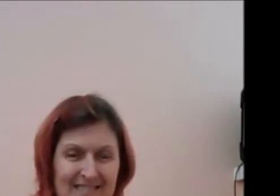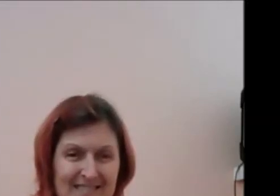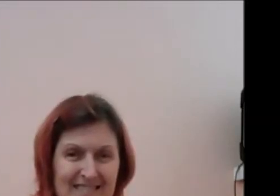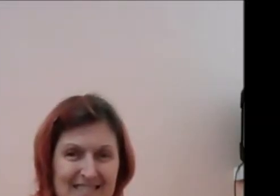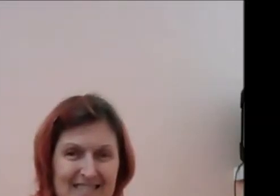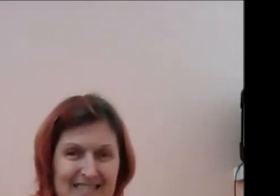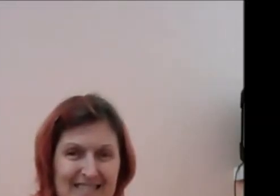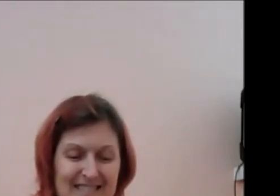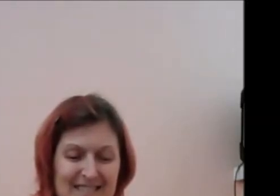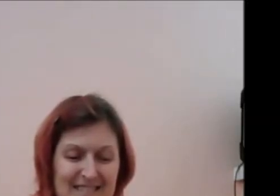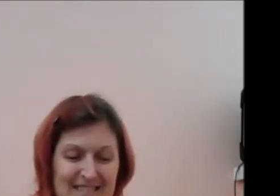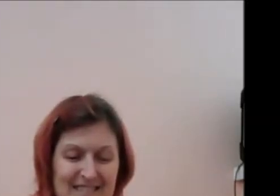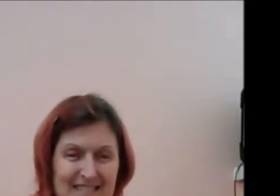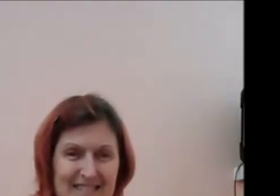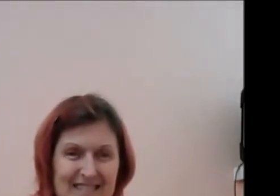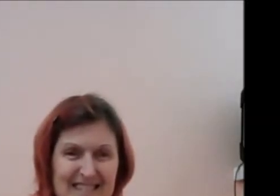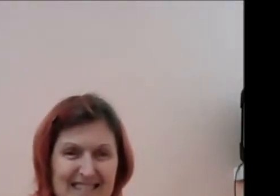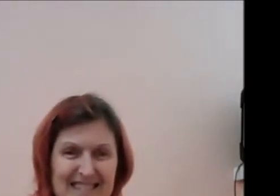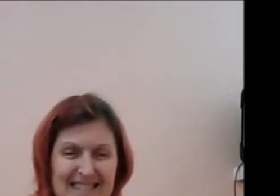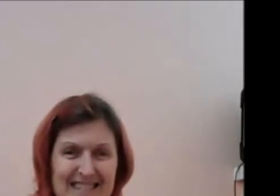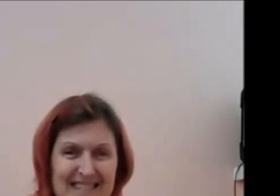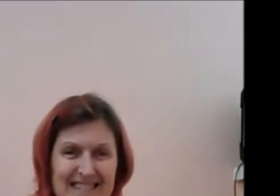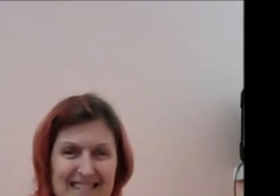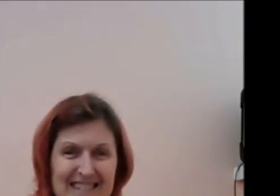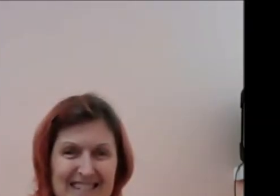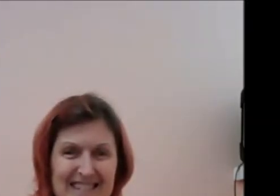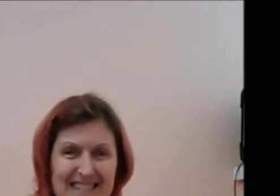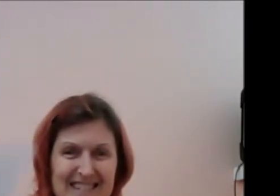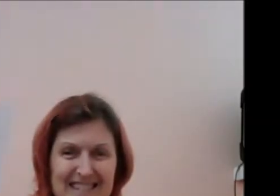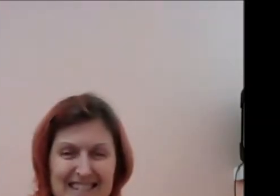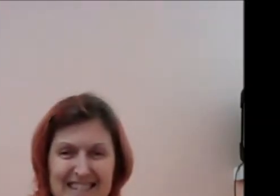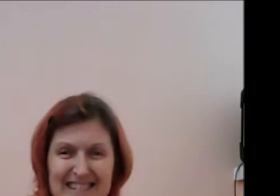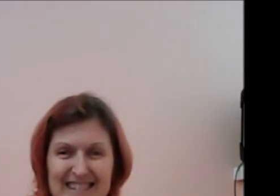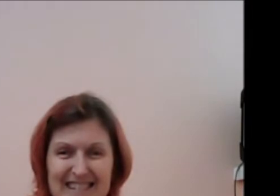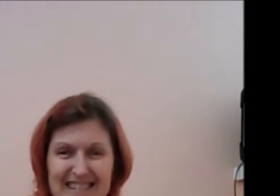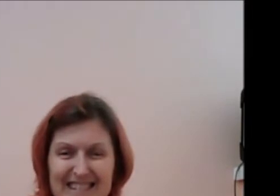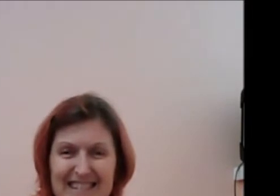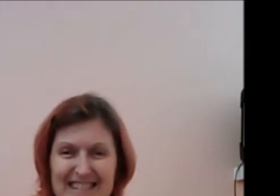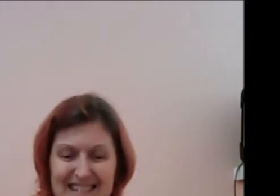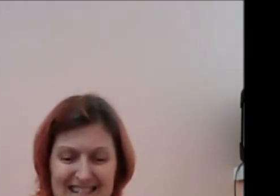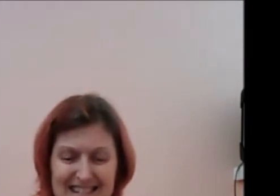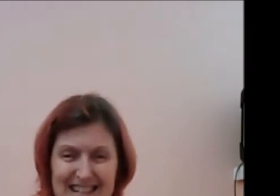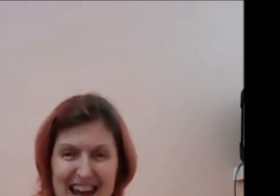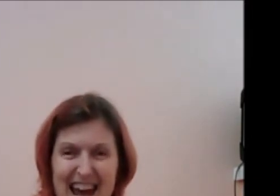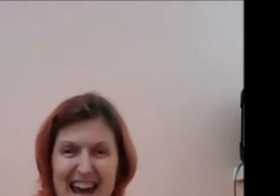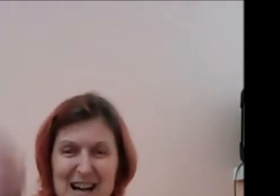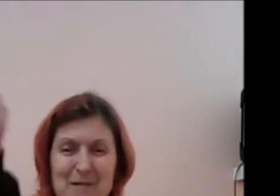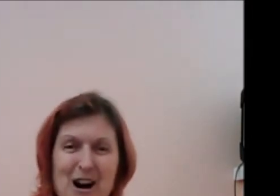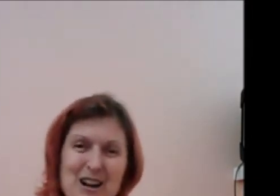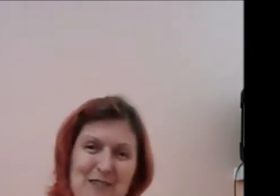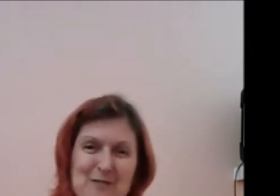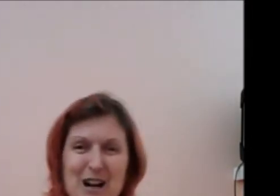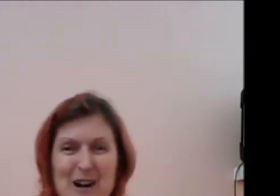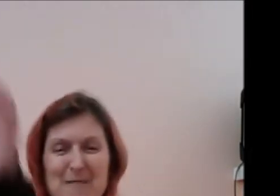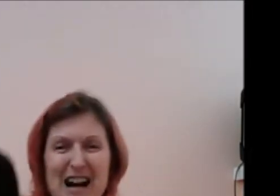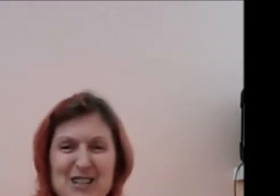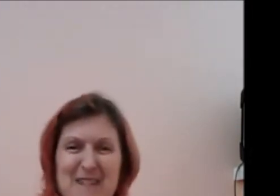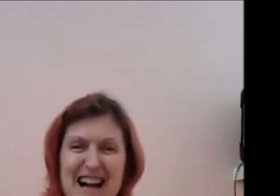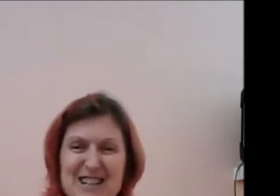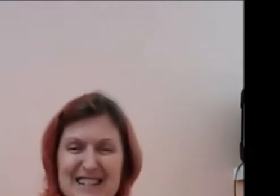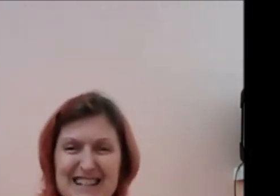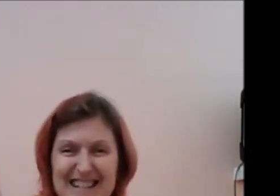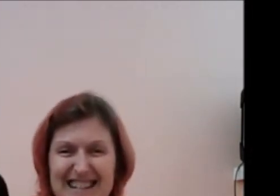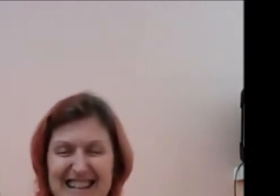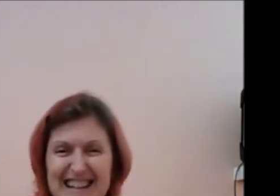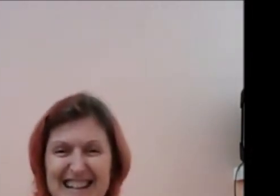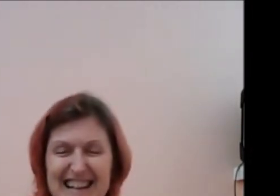Right, come on, Keith, we're going to do this little light of mine. Now, you know this one. Got to keep marching like a light bulb, yeah, right? Yeah, come on, off we go, march, this march.